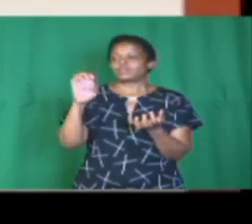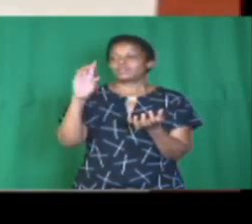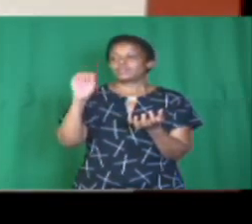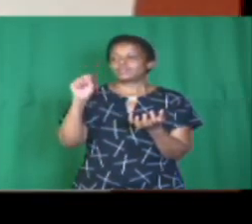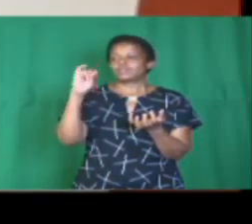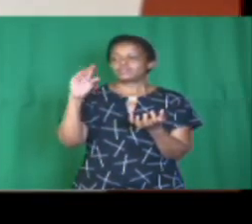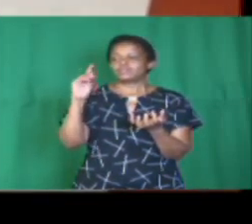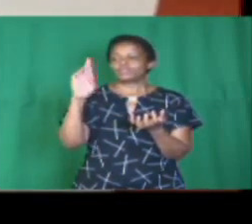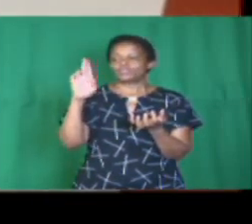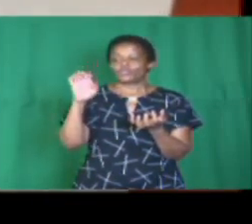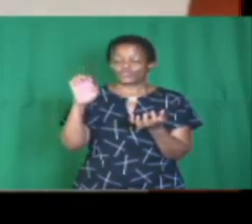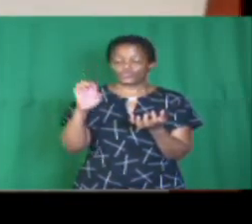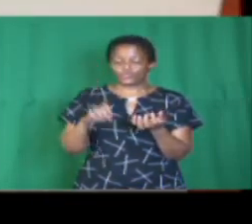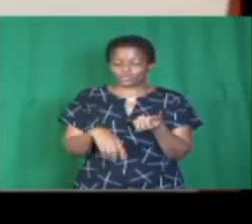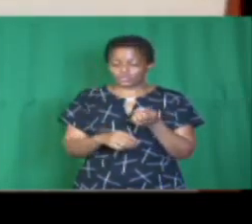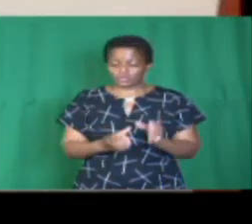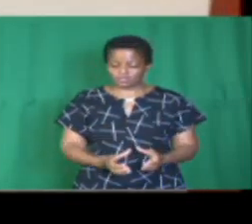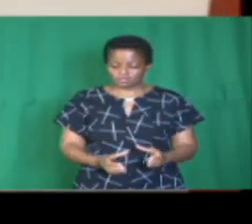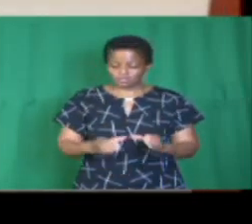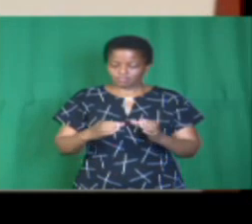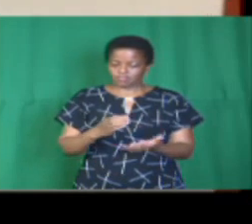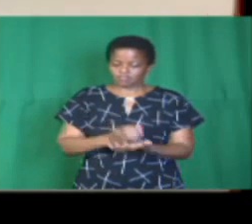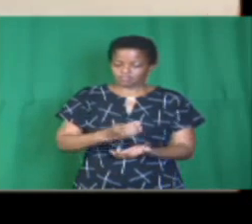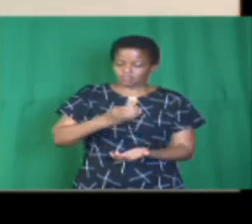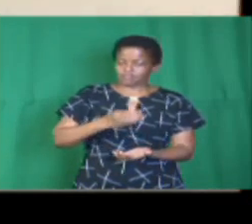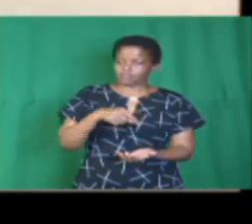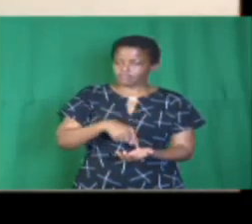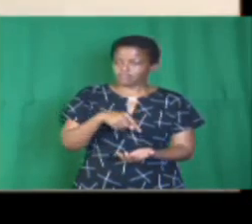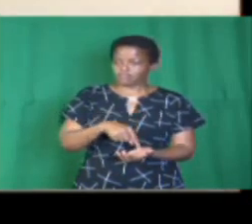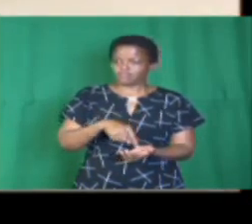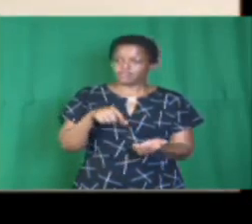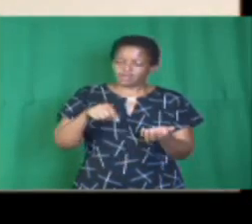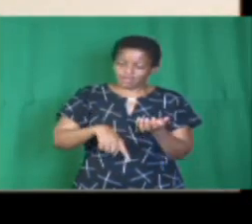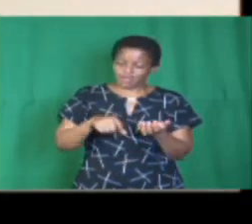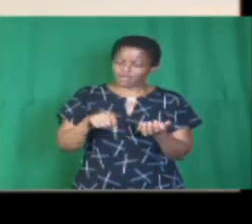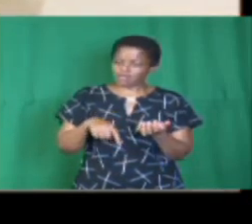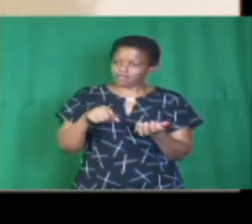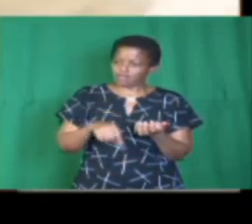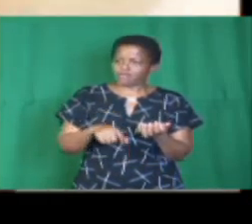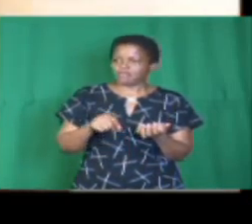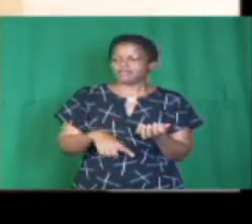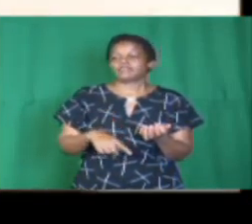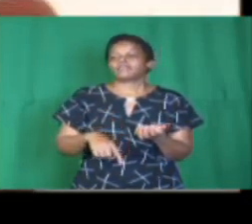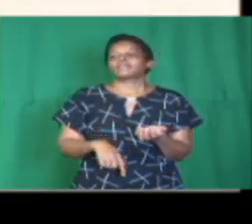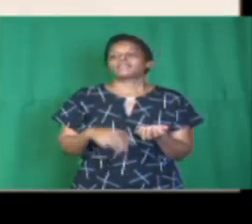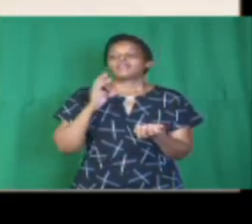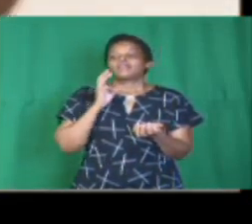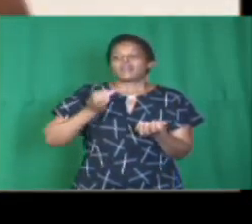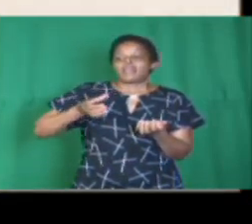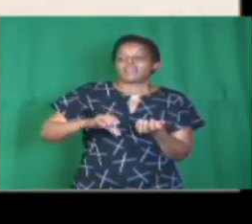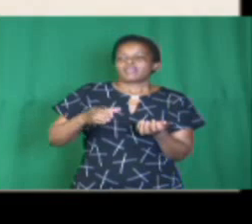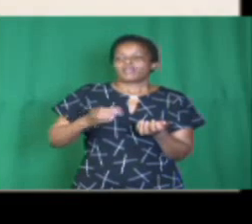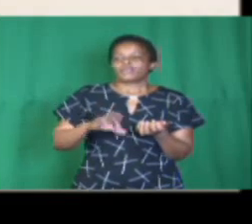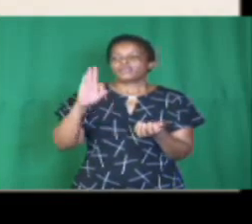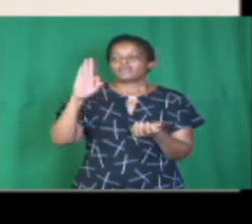the filtrate, which is the liquid in the conical flask. The liquid in the conical flask is known as the filtrate.